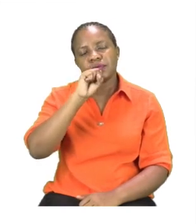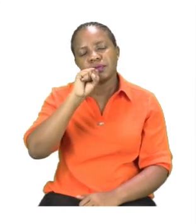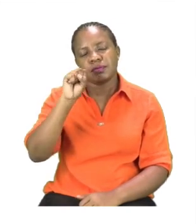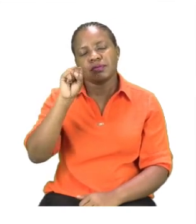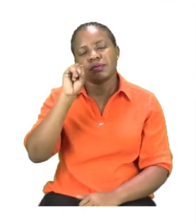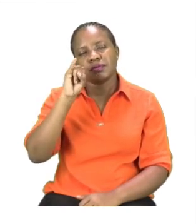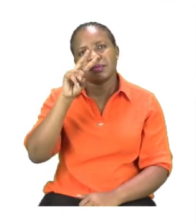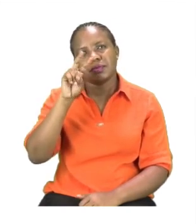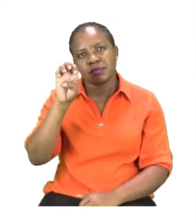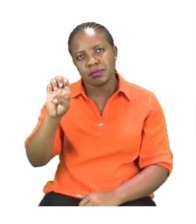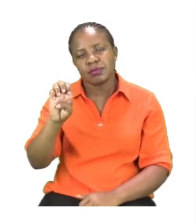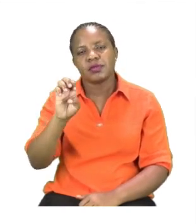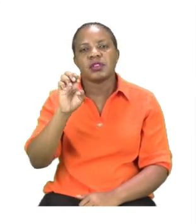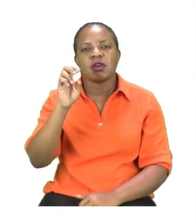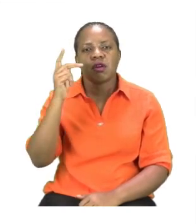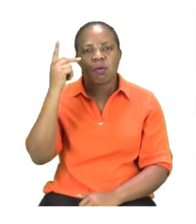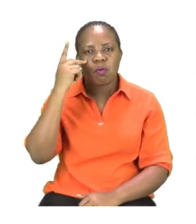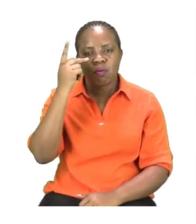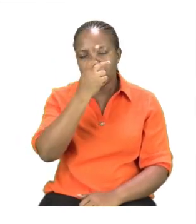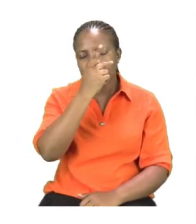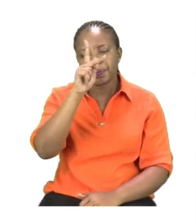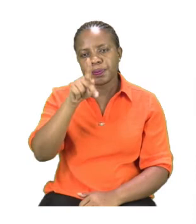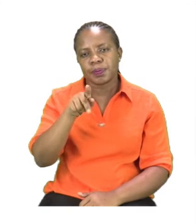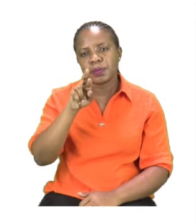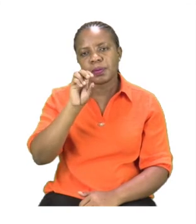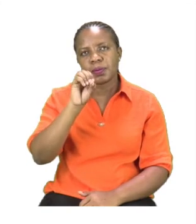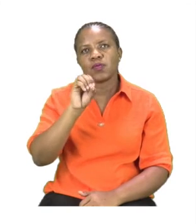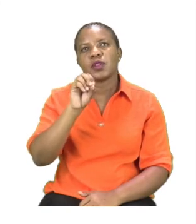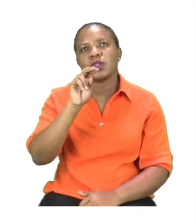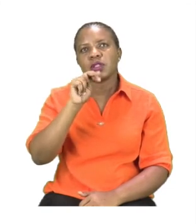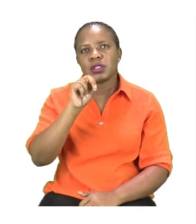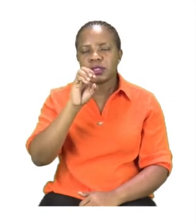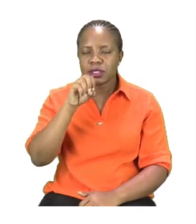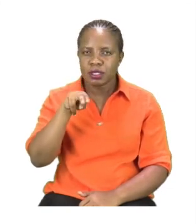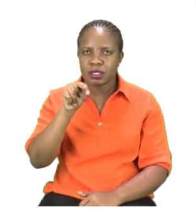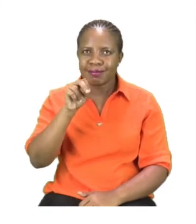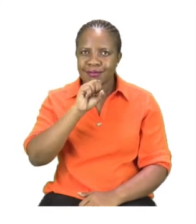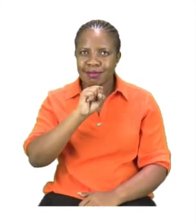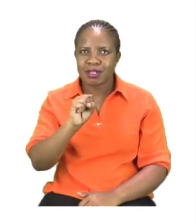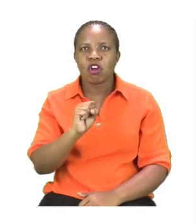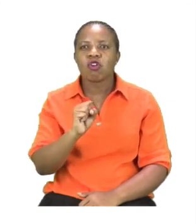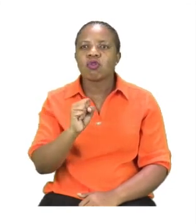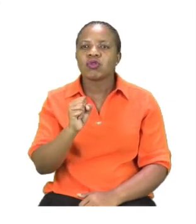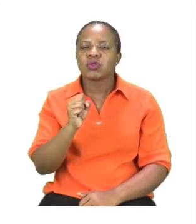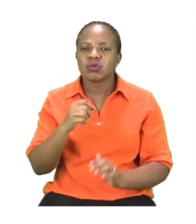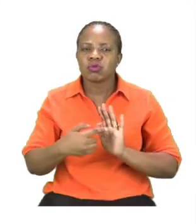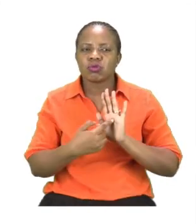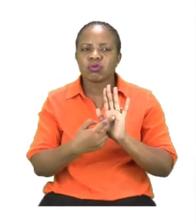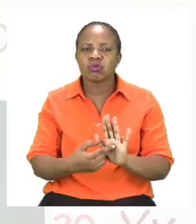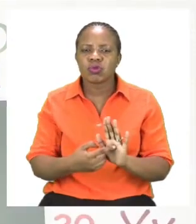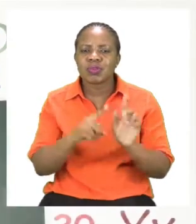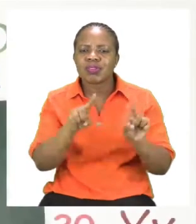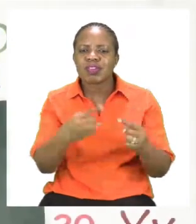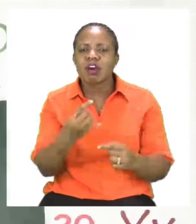we circle any possessive pronouns, I need to show you how a pronoun becomes a possessive